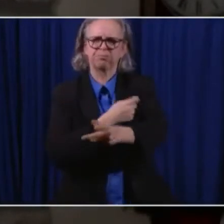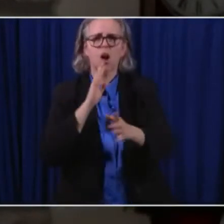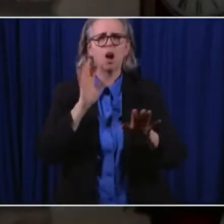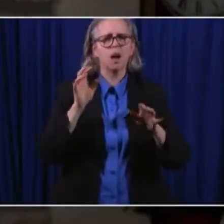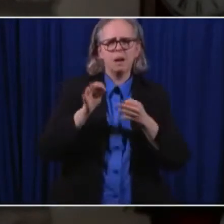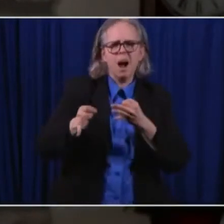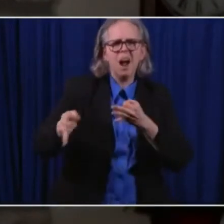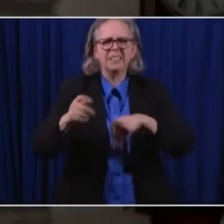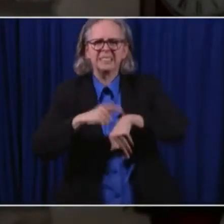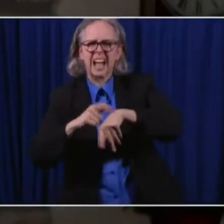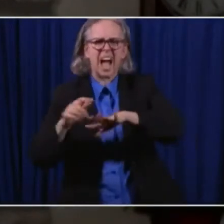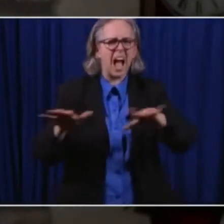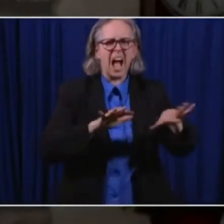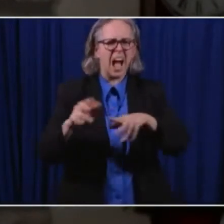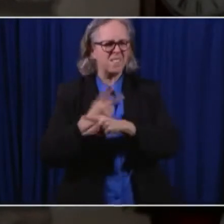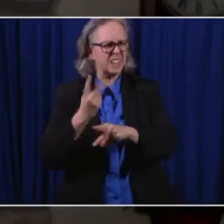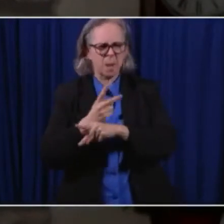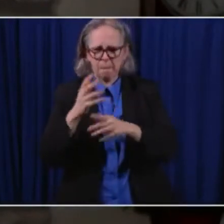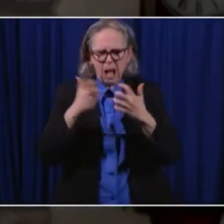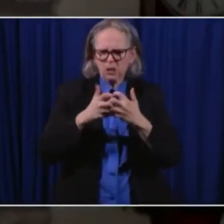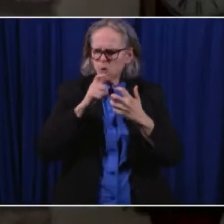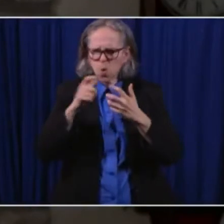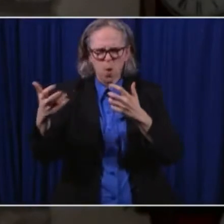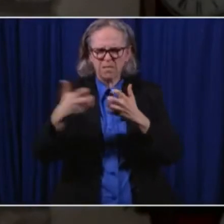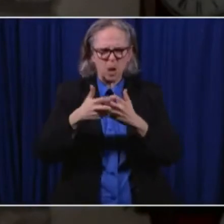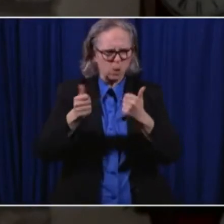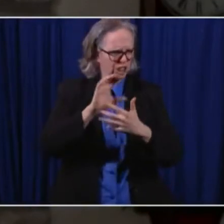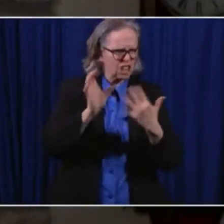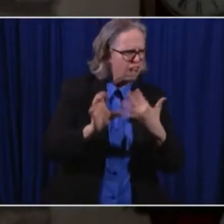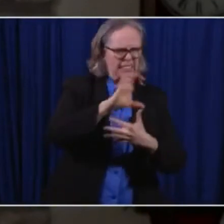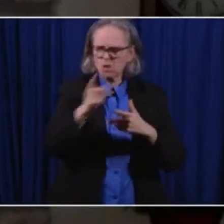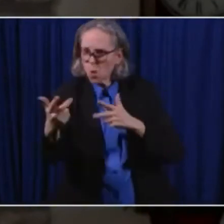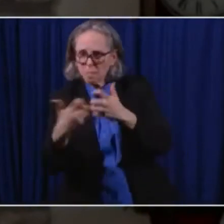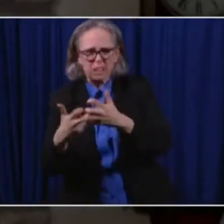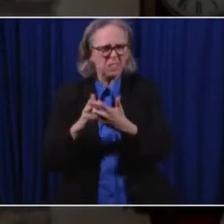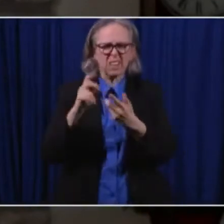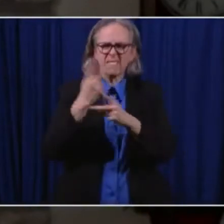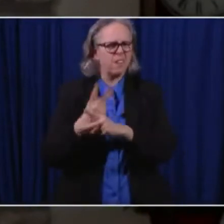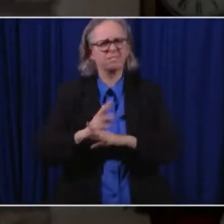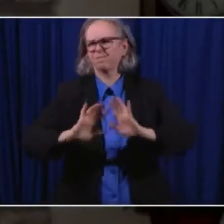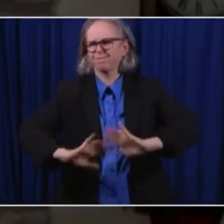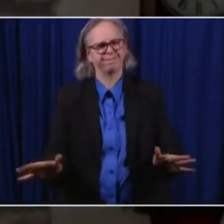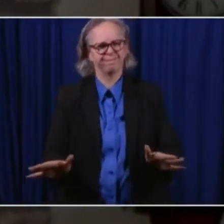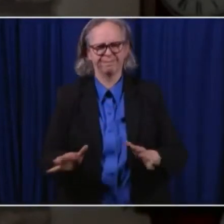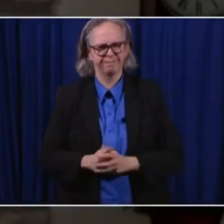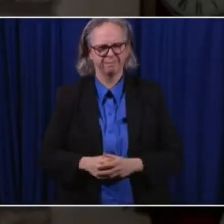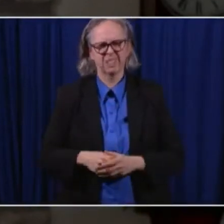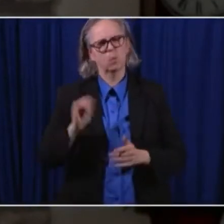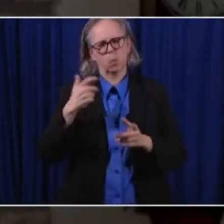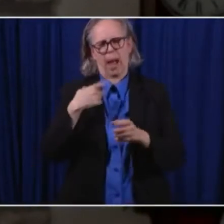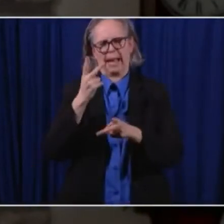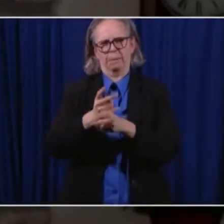have, we have to balance and try to figure out, again, with the goal of saving lives.